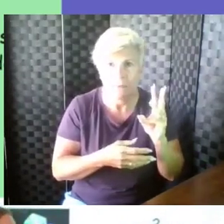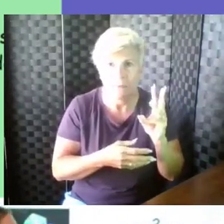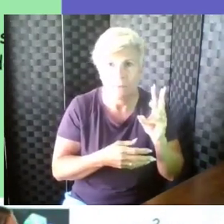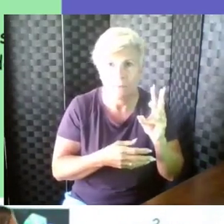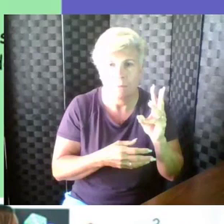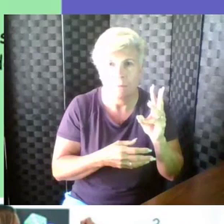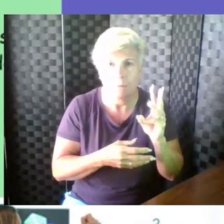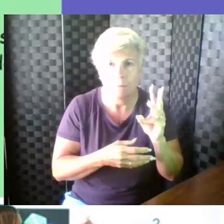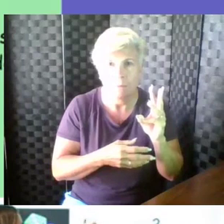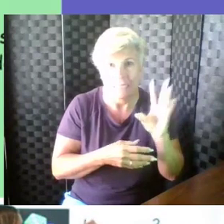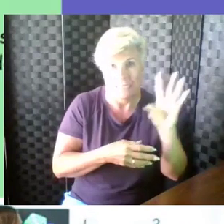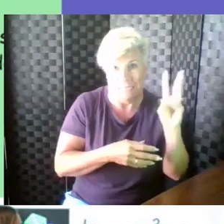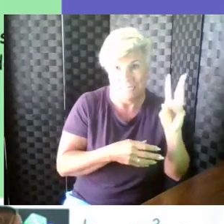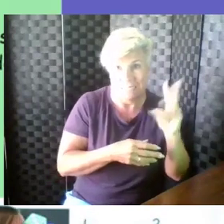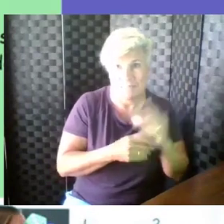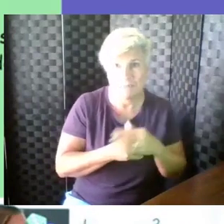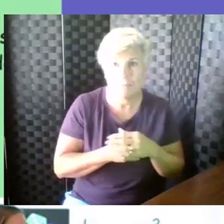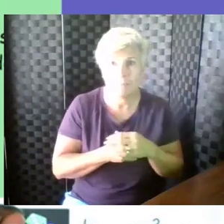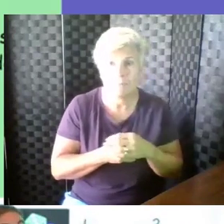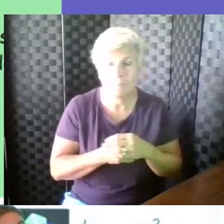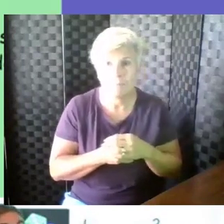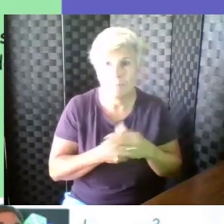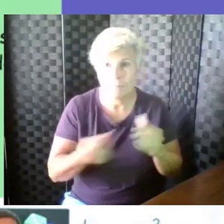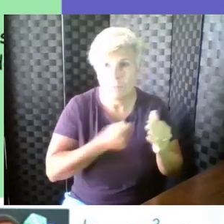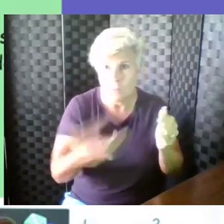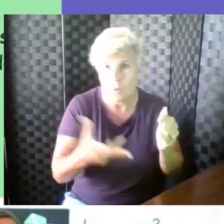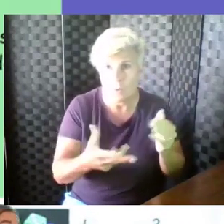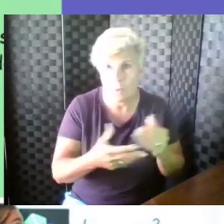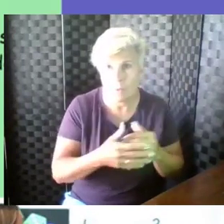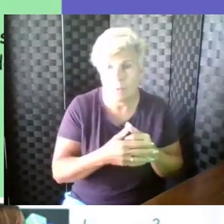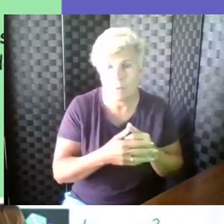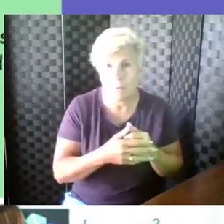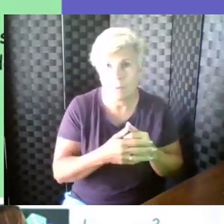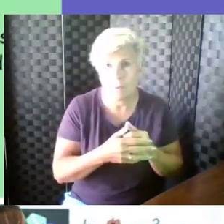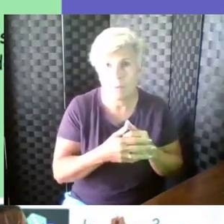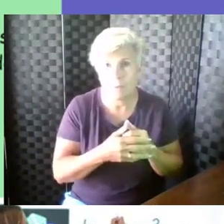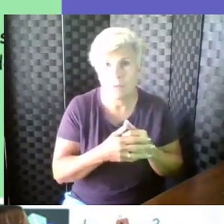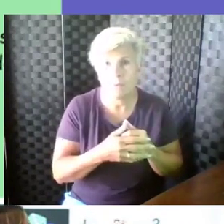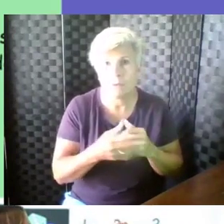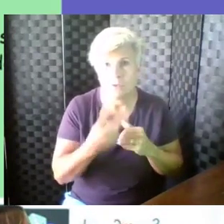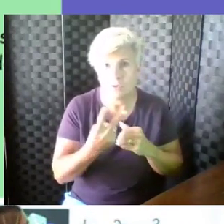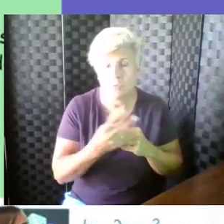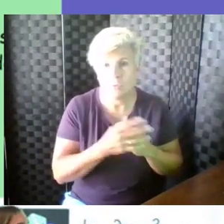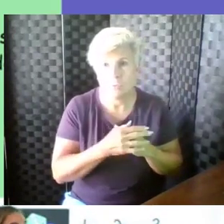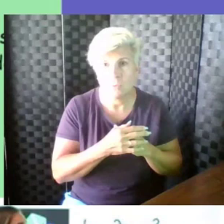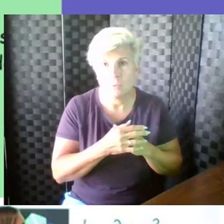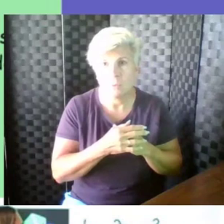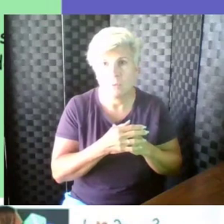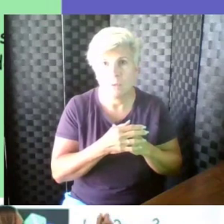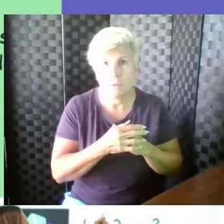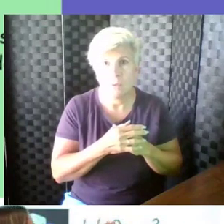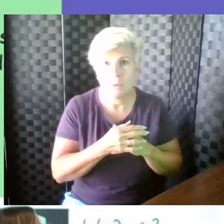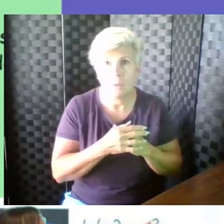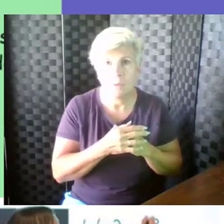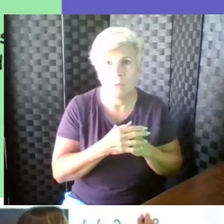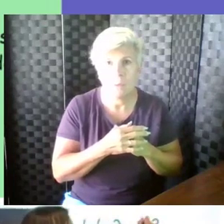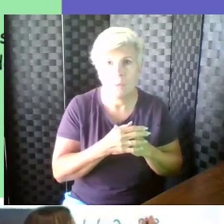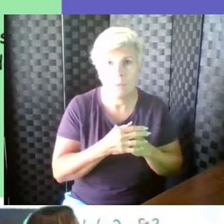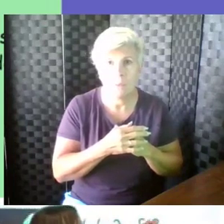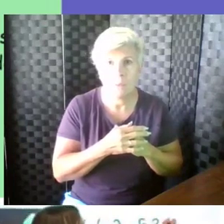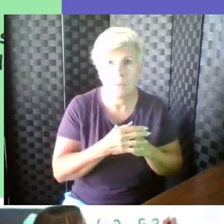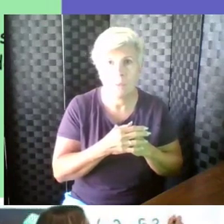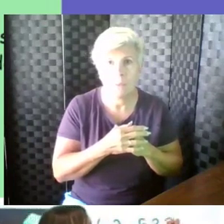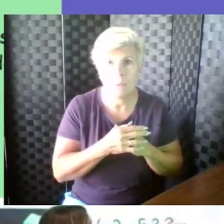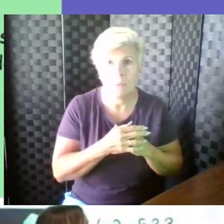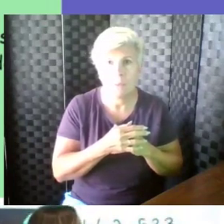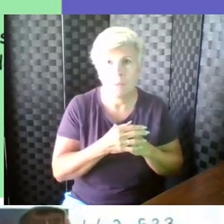make a really big number, so I'm going to put a 6 right here. And I'm going to roll it again, and I get a 2. So you're just going to keep rolling that dice until